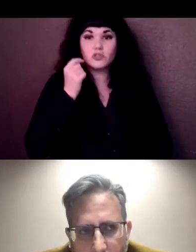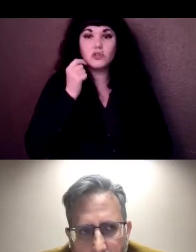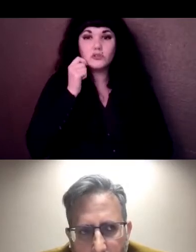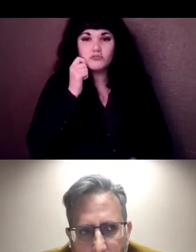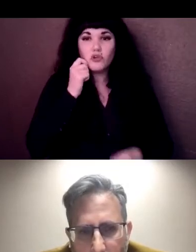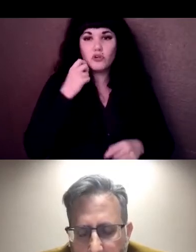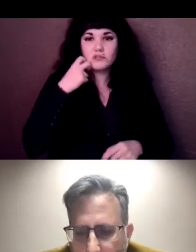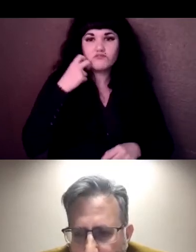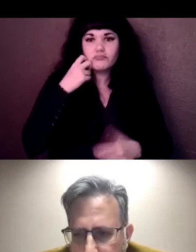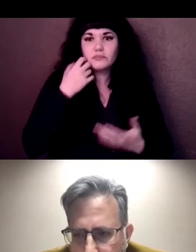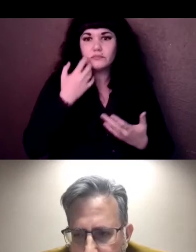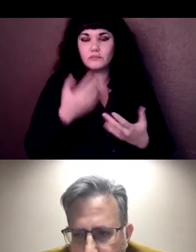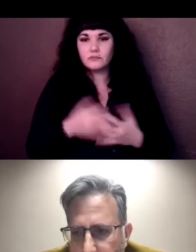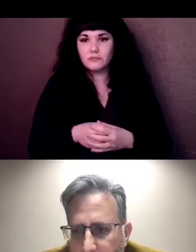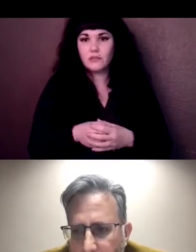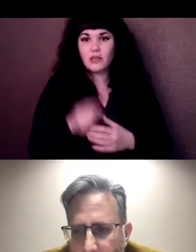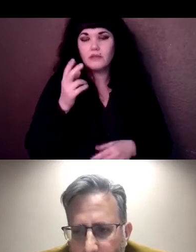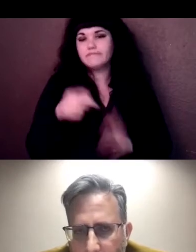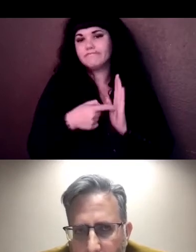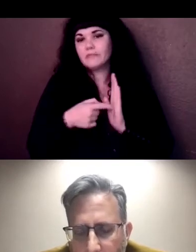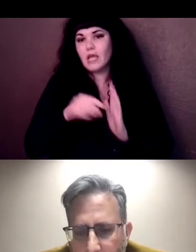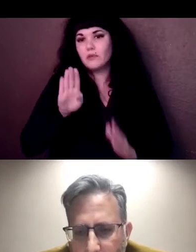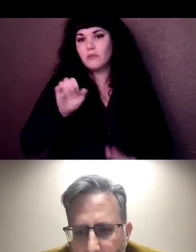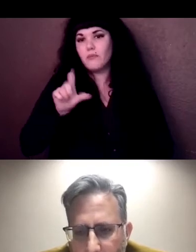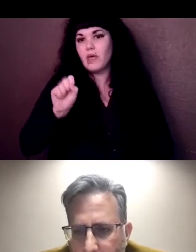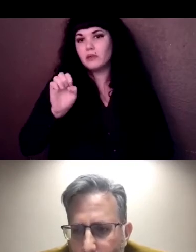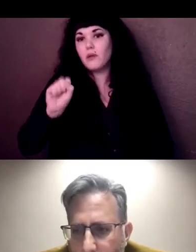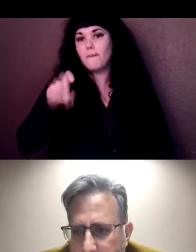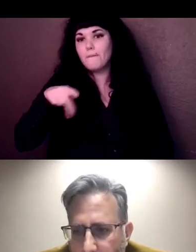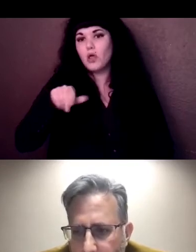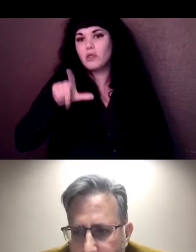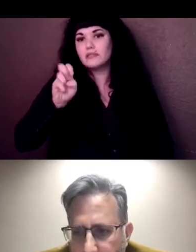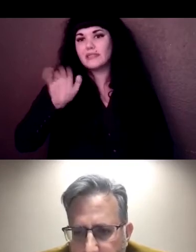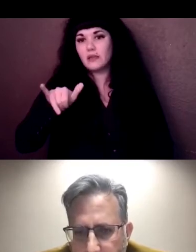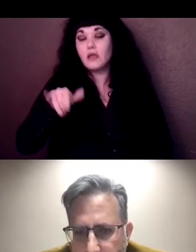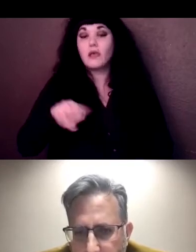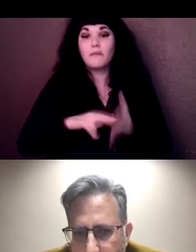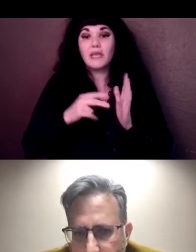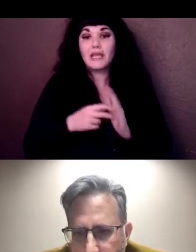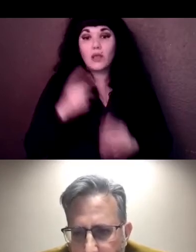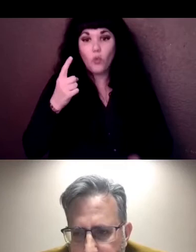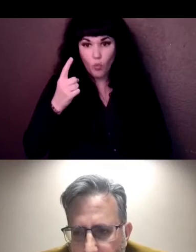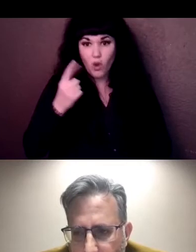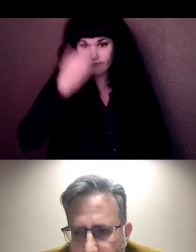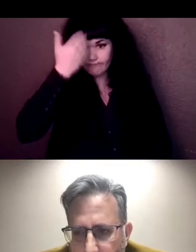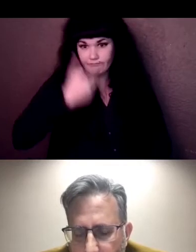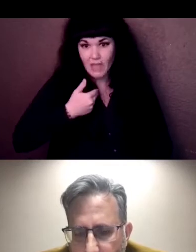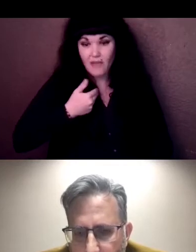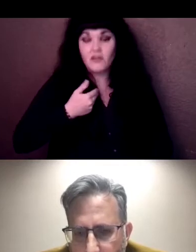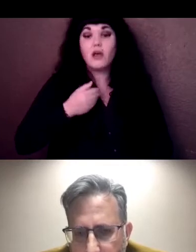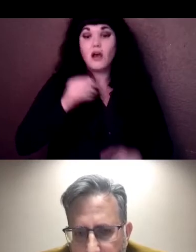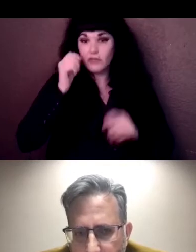say, in Bell's palsy, where you get a drooping on one side of the face versus the other side,